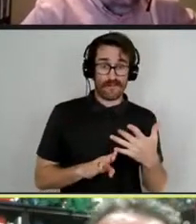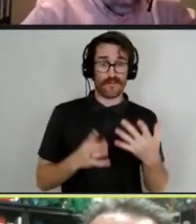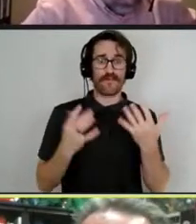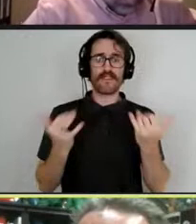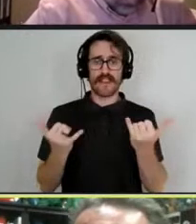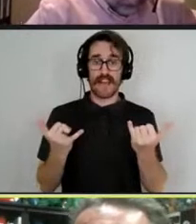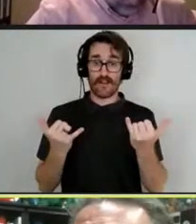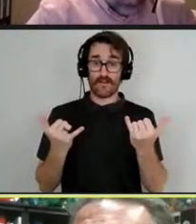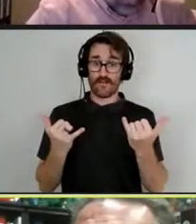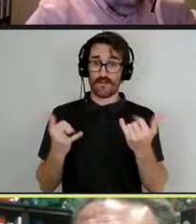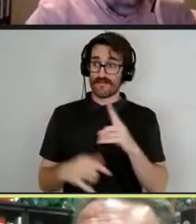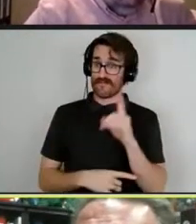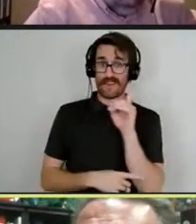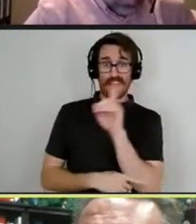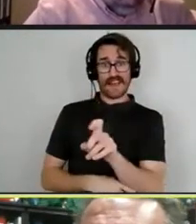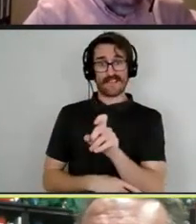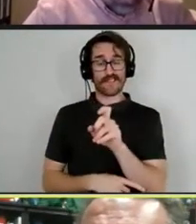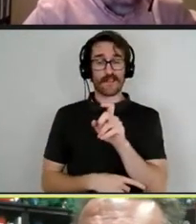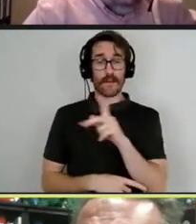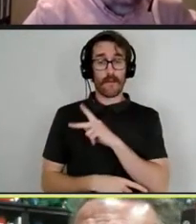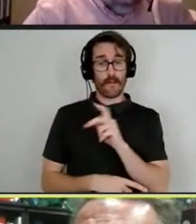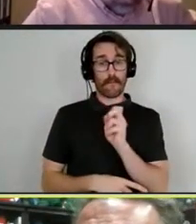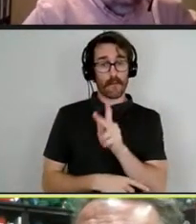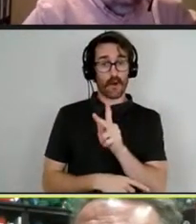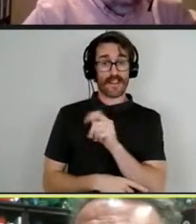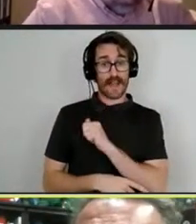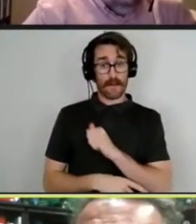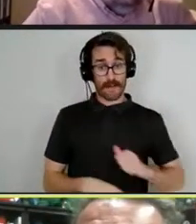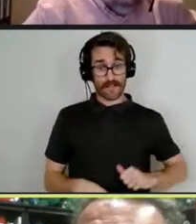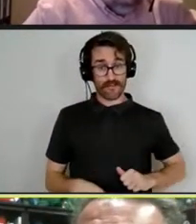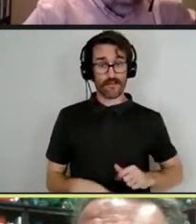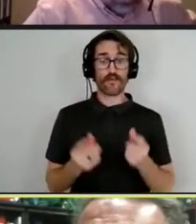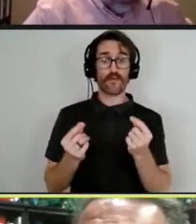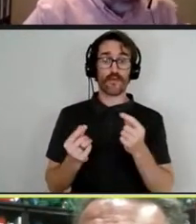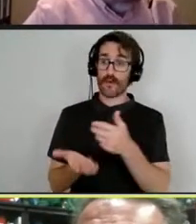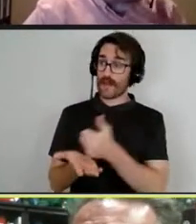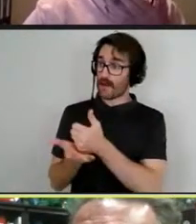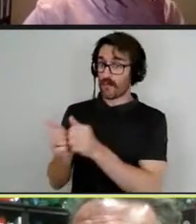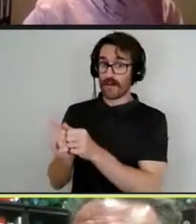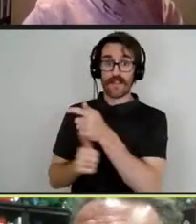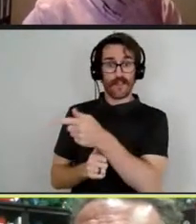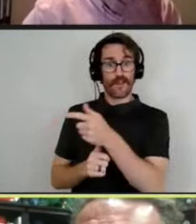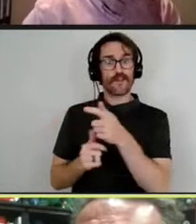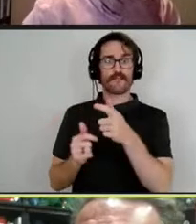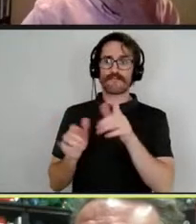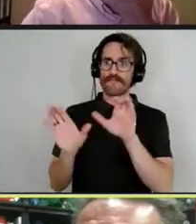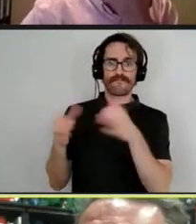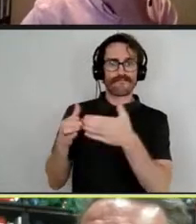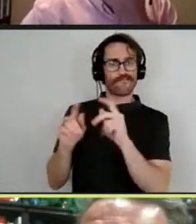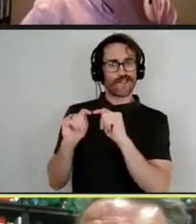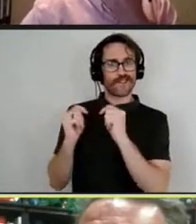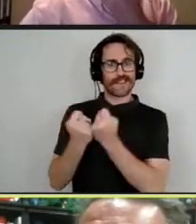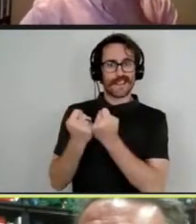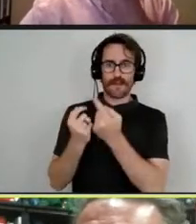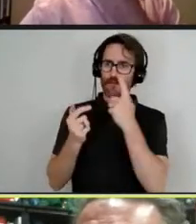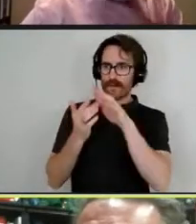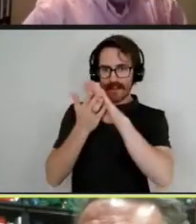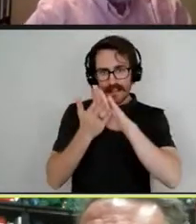asking the park ambassadors is to help with Mr. Wiley's crews of identifying